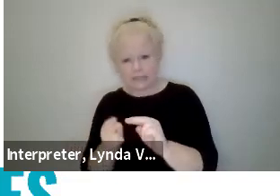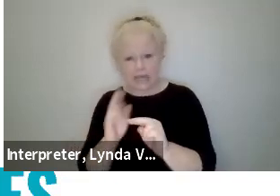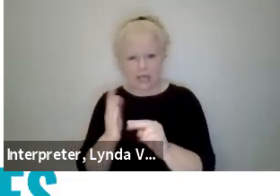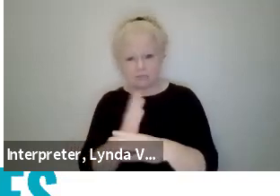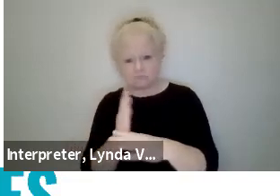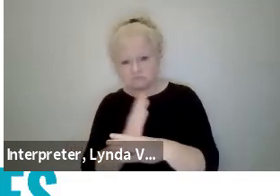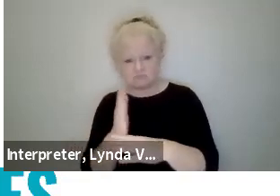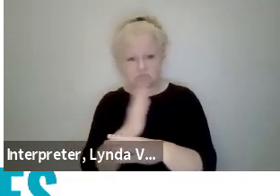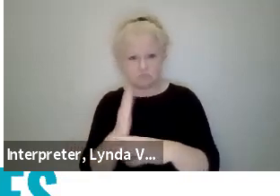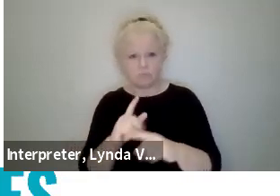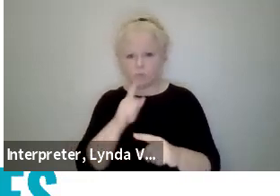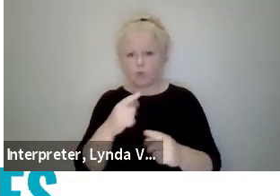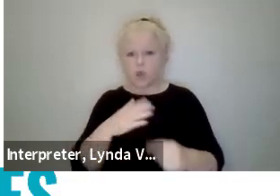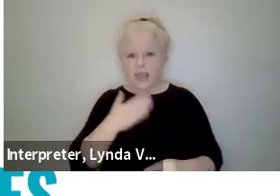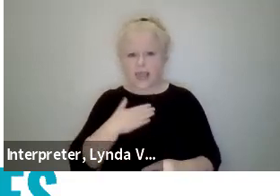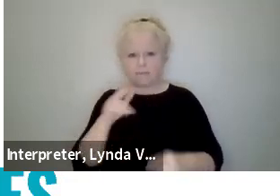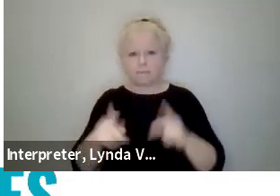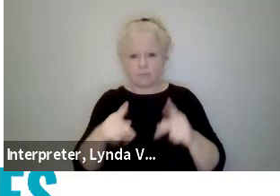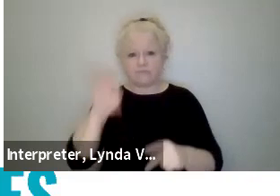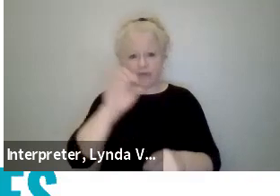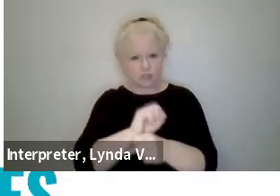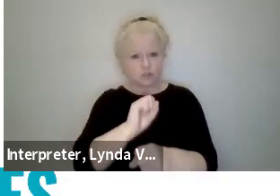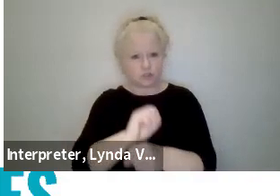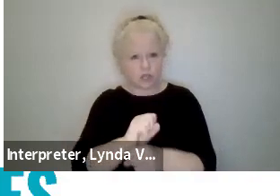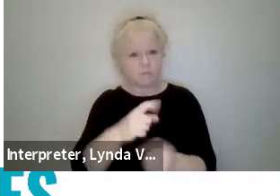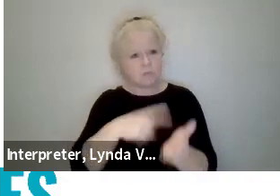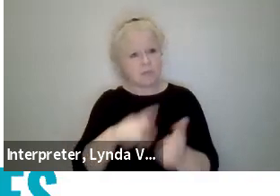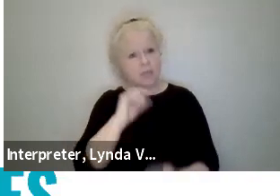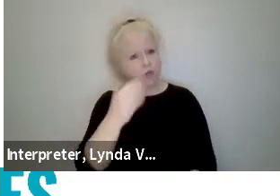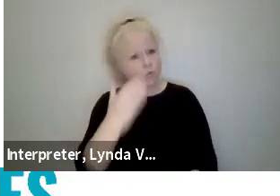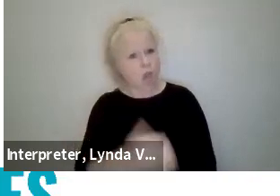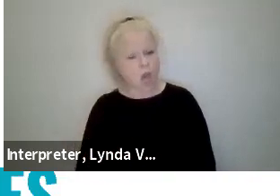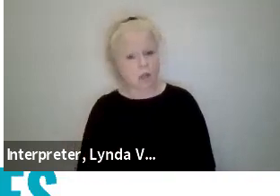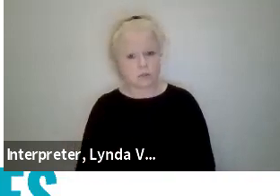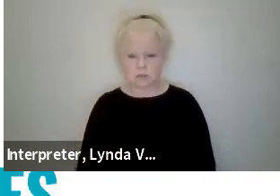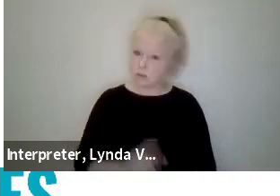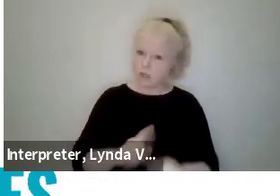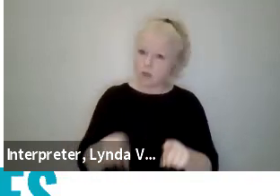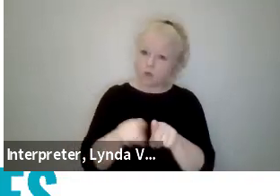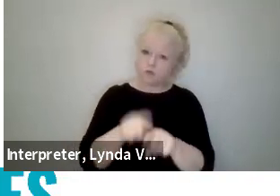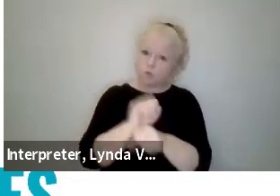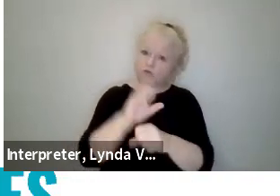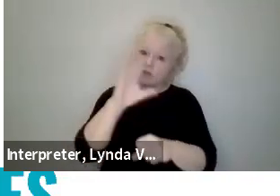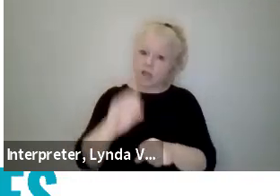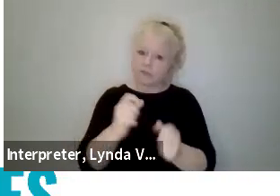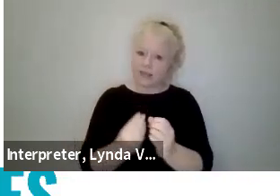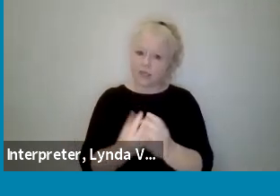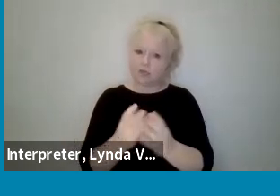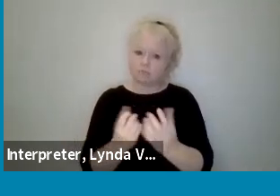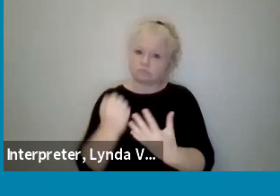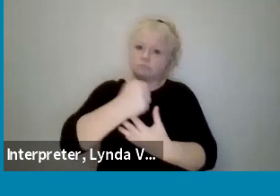really happy that we've been able to help people find jobs that are paying fairly well and working for companies in which they can grow.